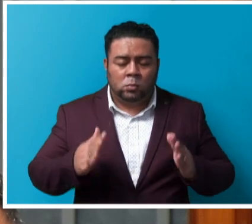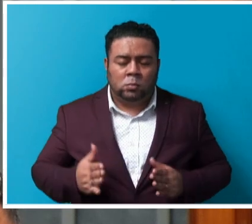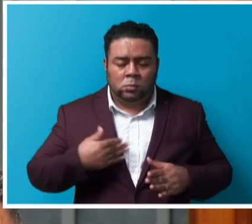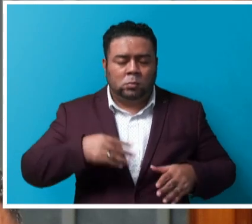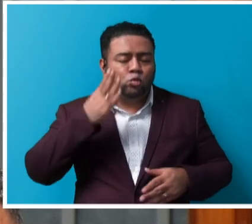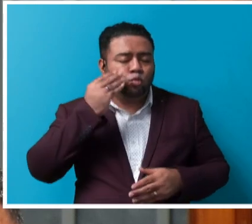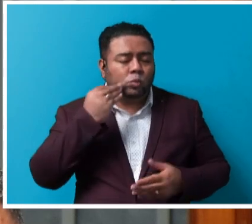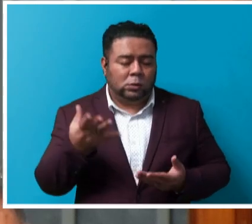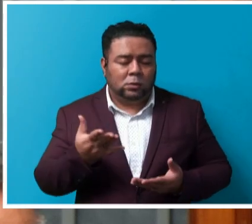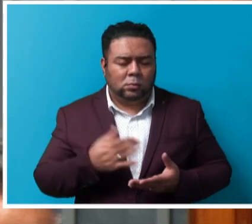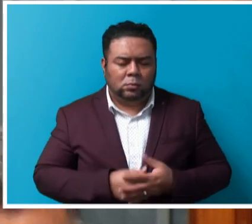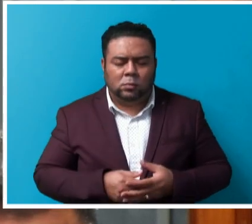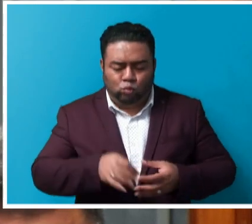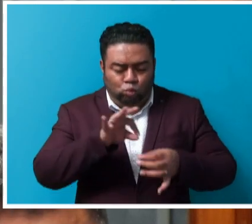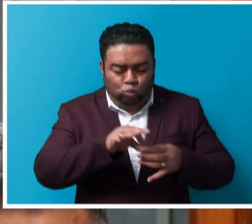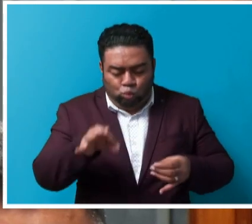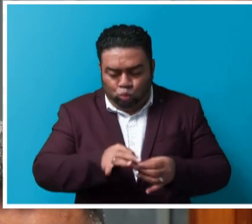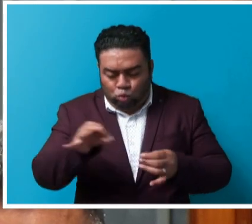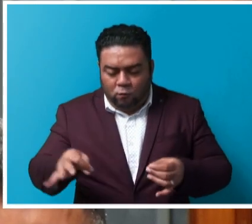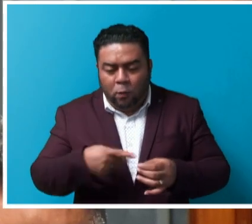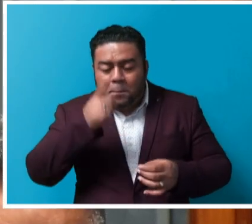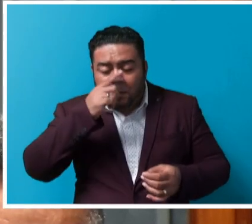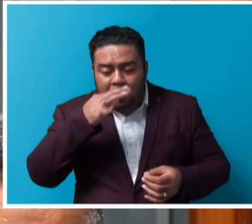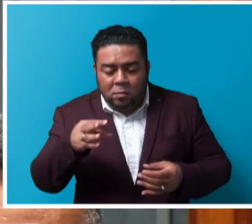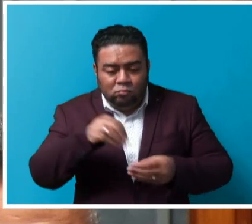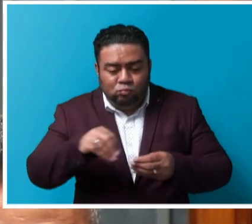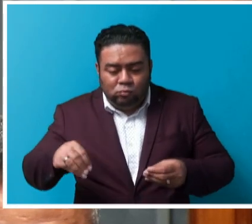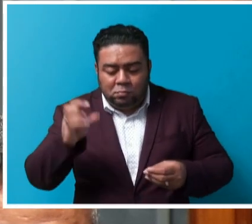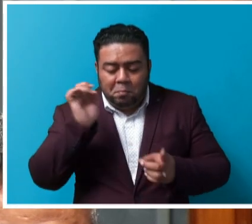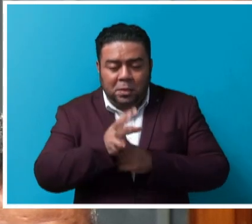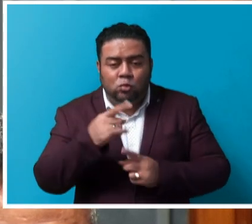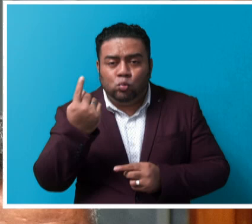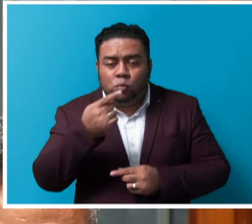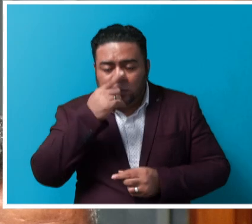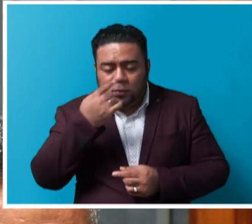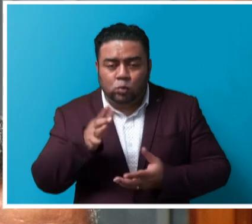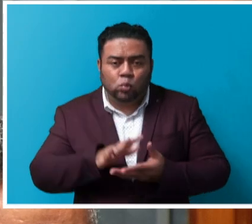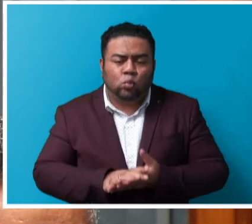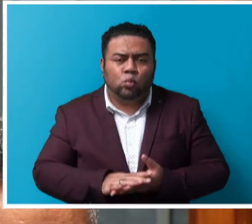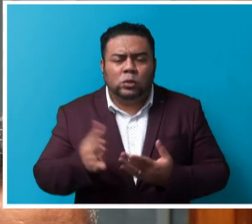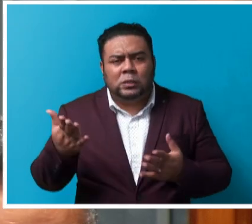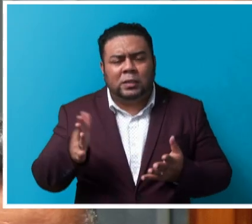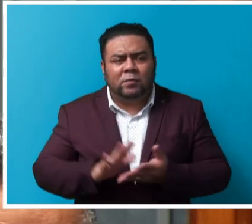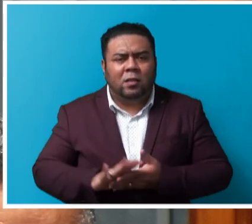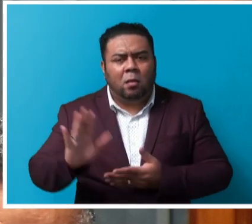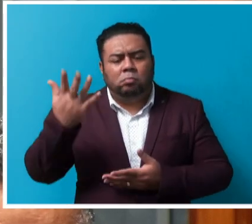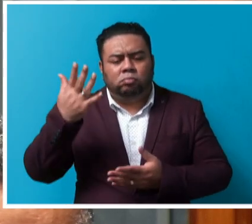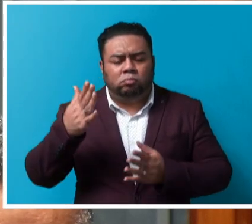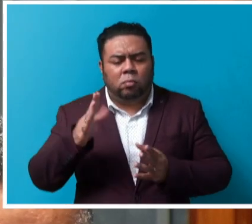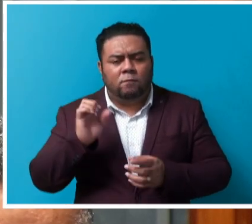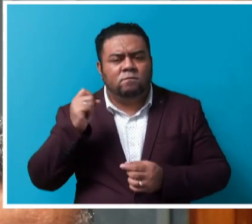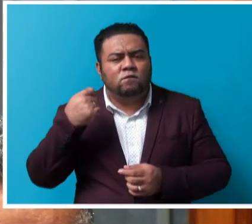commitment to addressing the housing needs of our people, particularly those in informal settlements, is a significant step